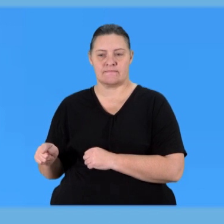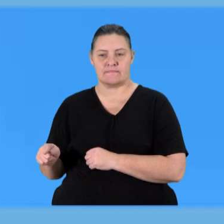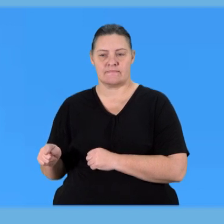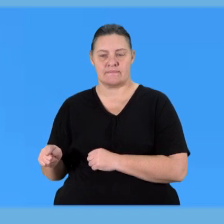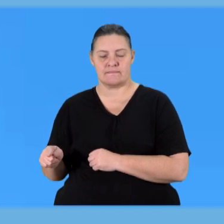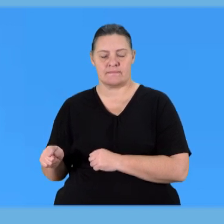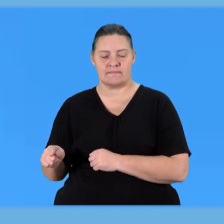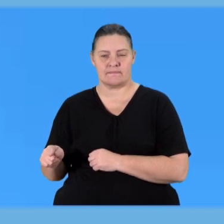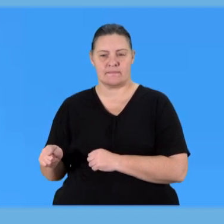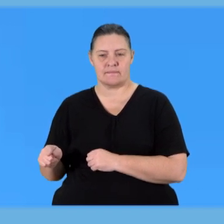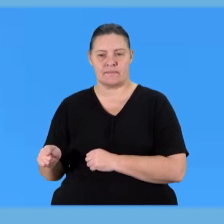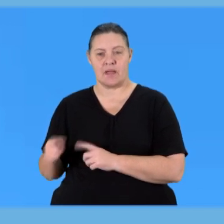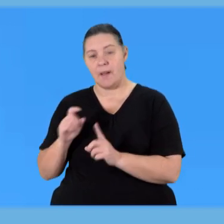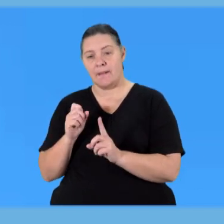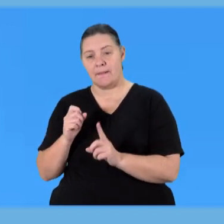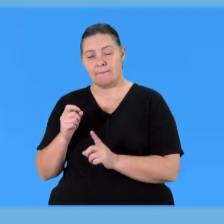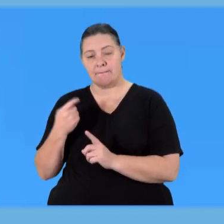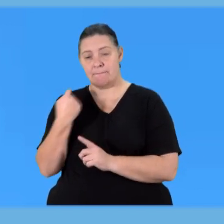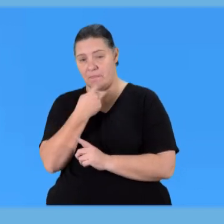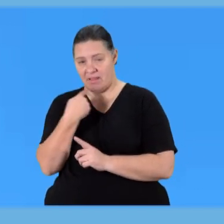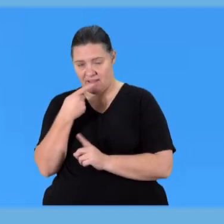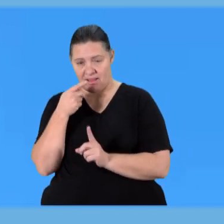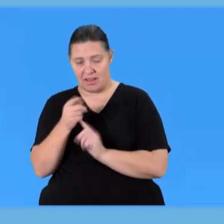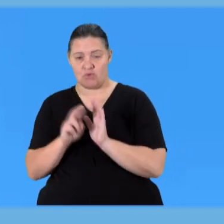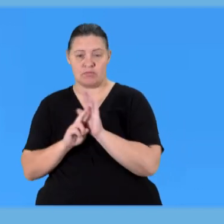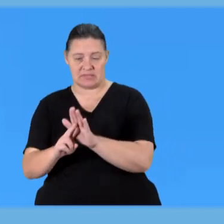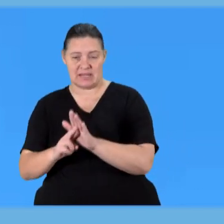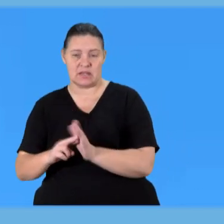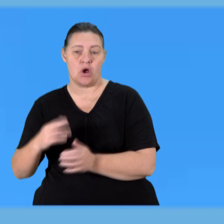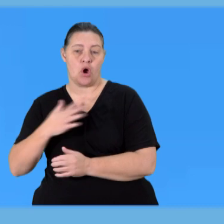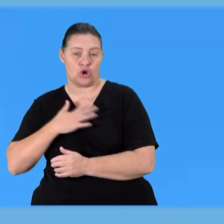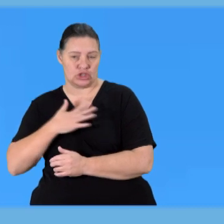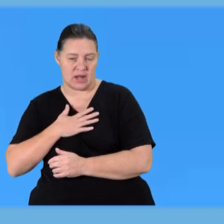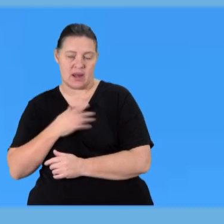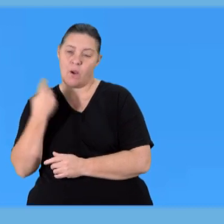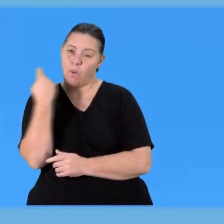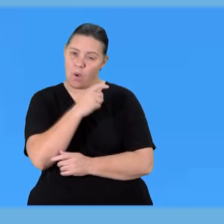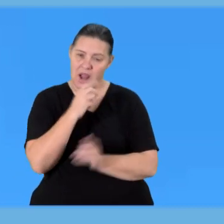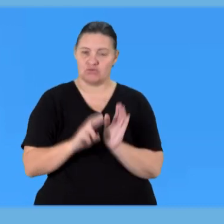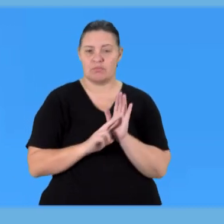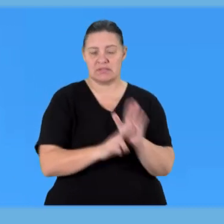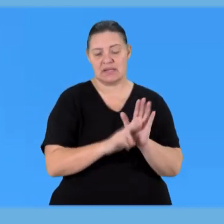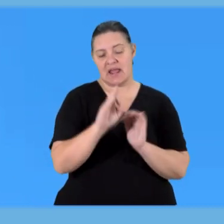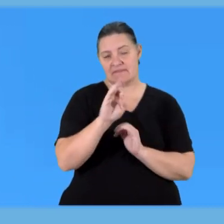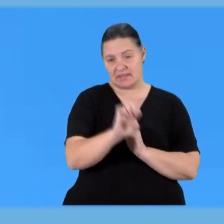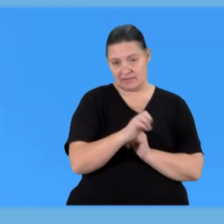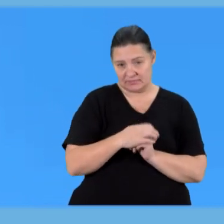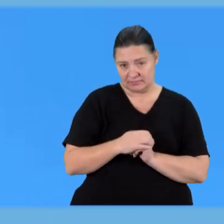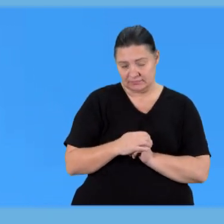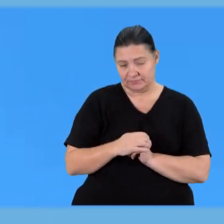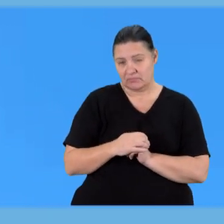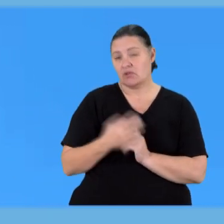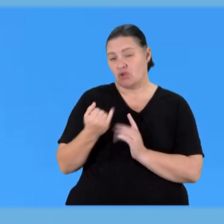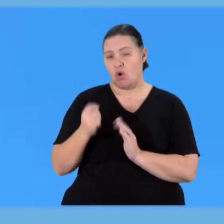Remember, the purple circles are representing our oxygen. The white circles are representing our iron. So